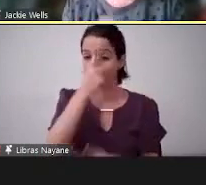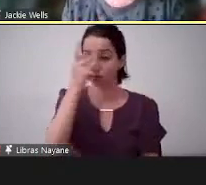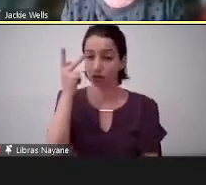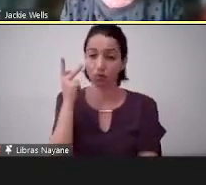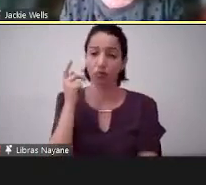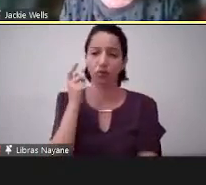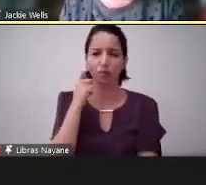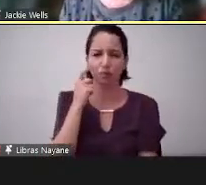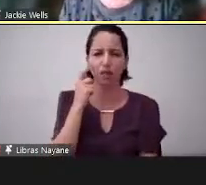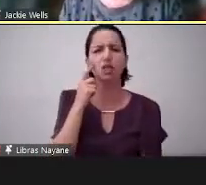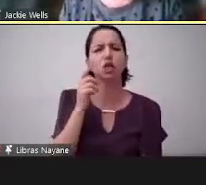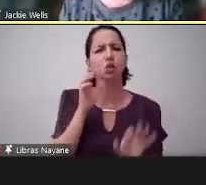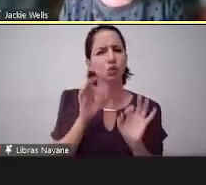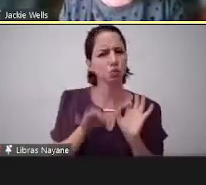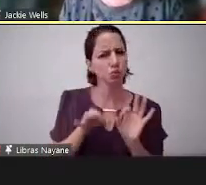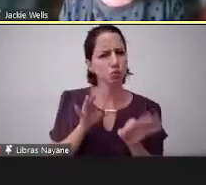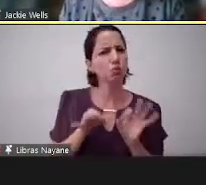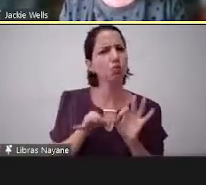their lifetime.